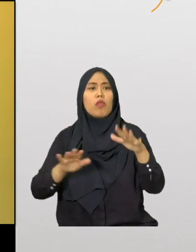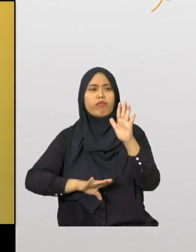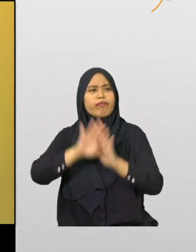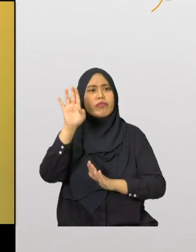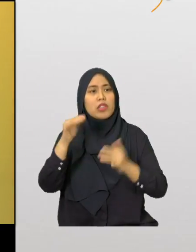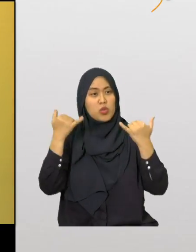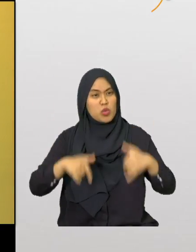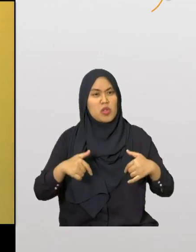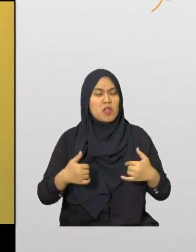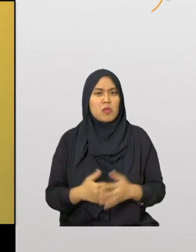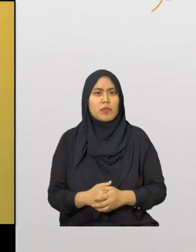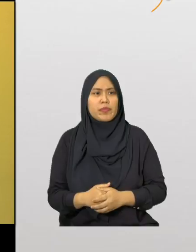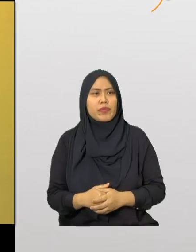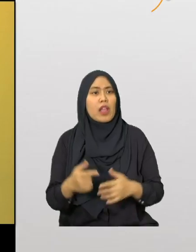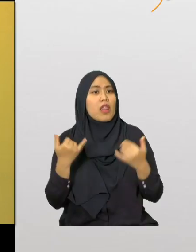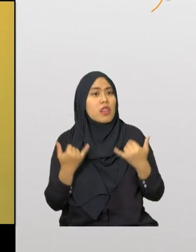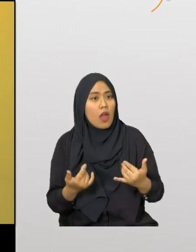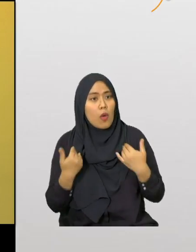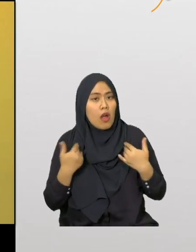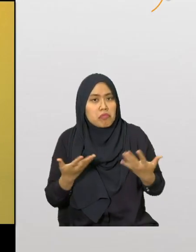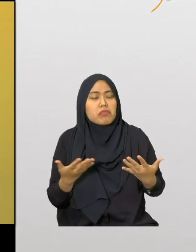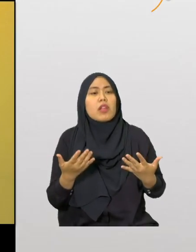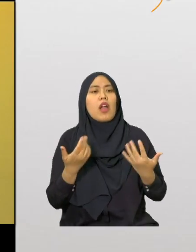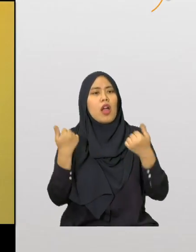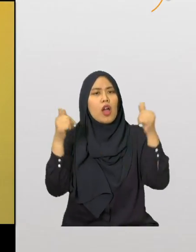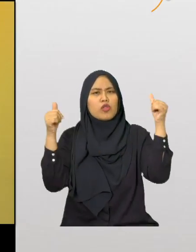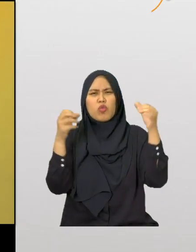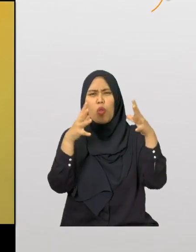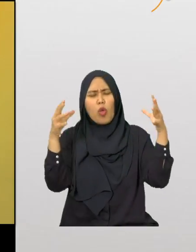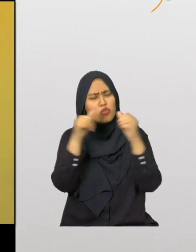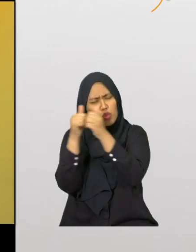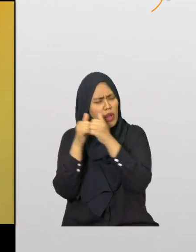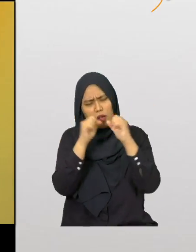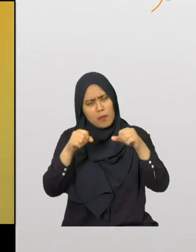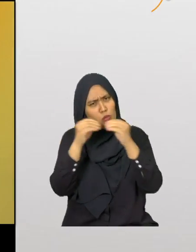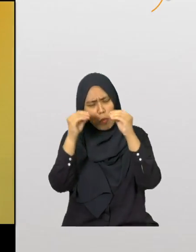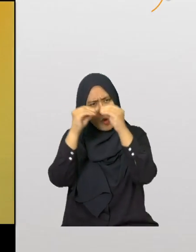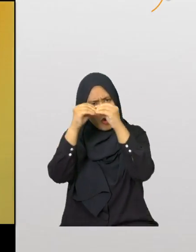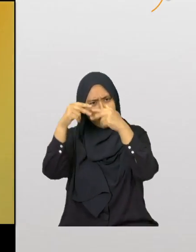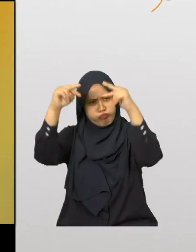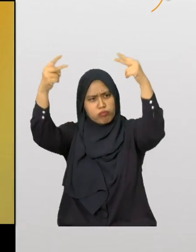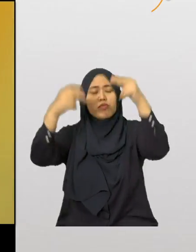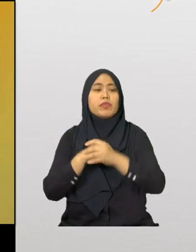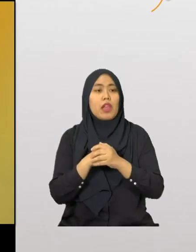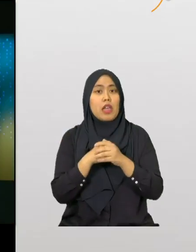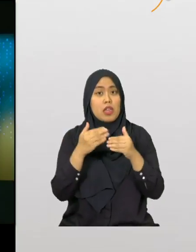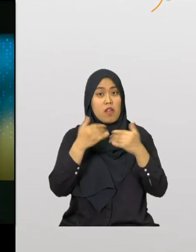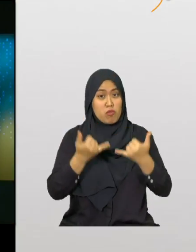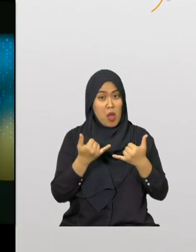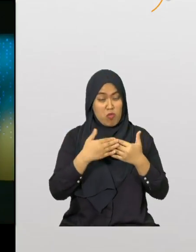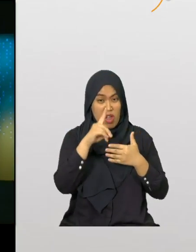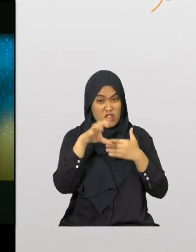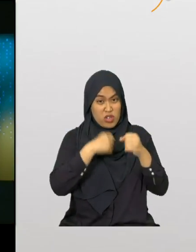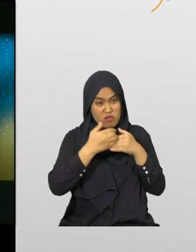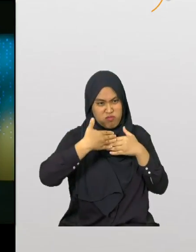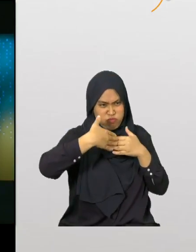position. With what we now have, we can achieve so much more together. 100 years from now, Singapore